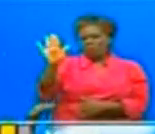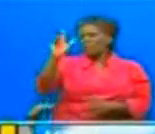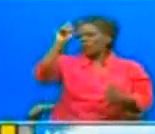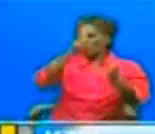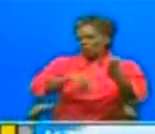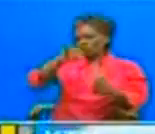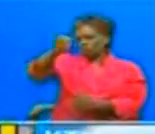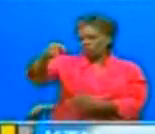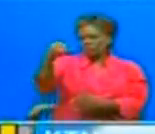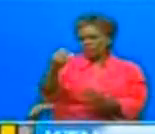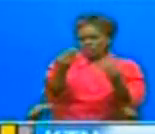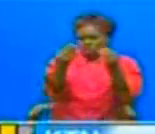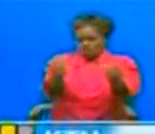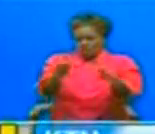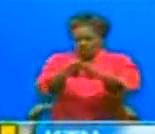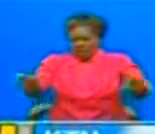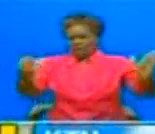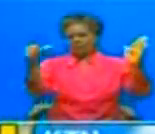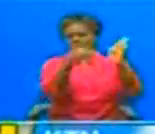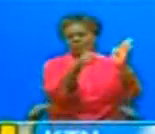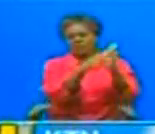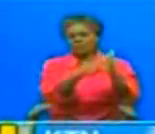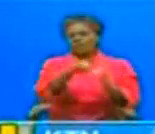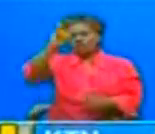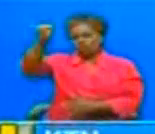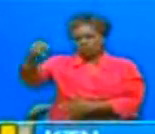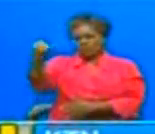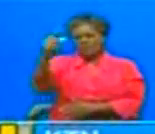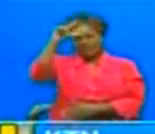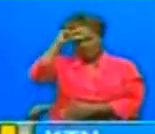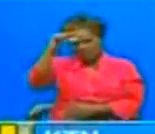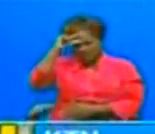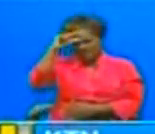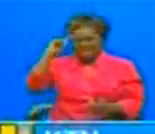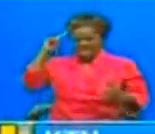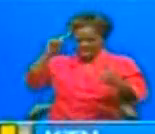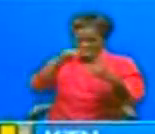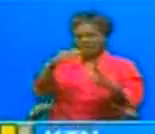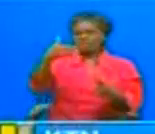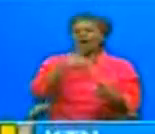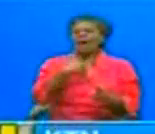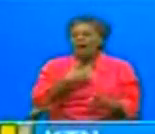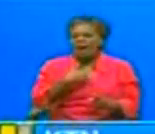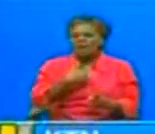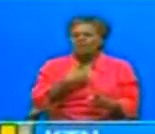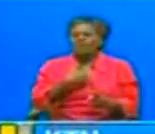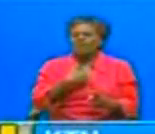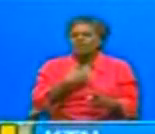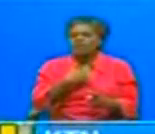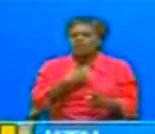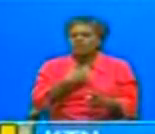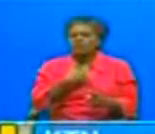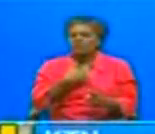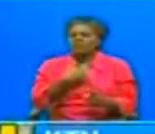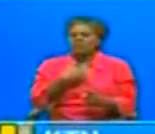Jubilee government is handling land matters? The Jubilee government deliberately, knowingly and willfully